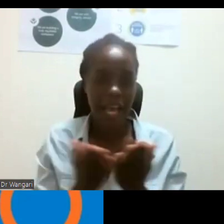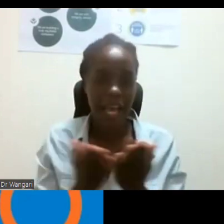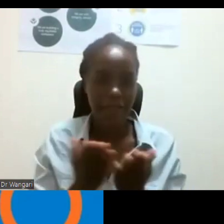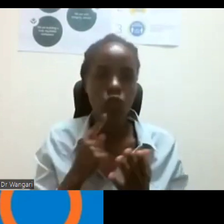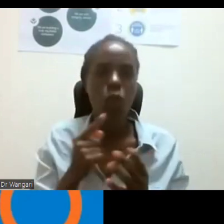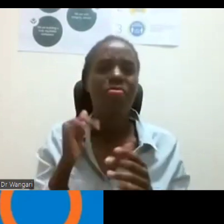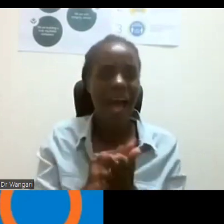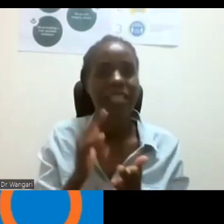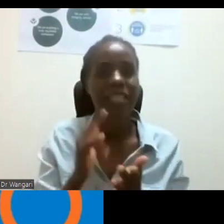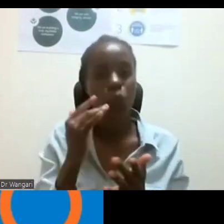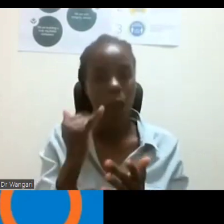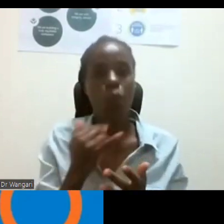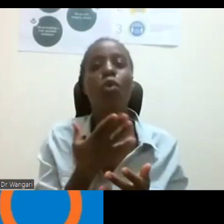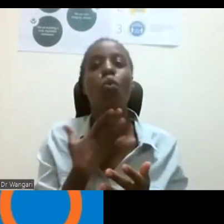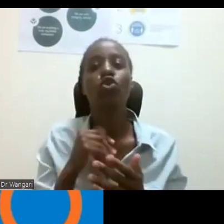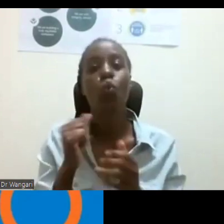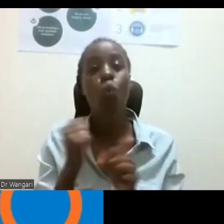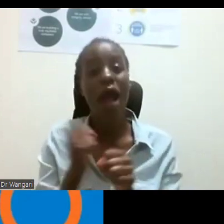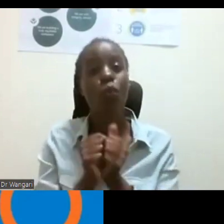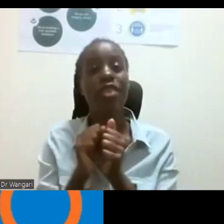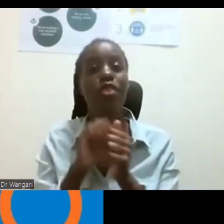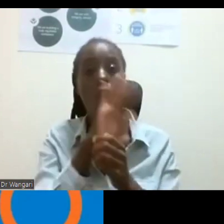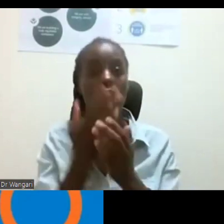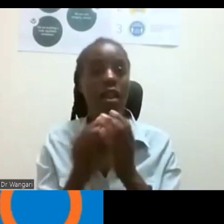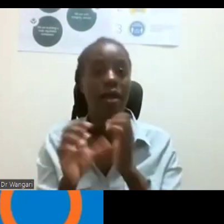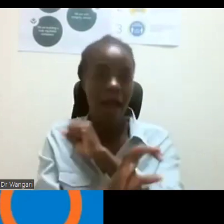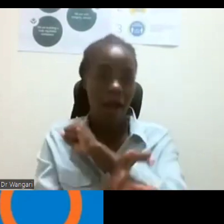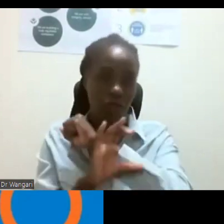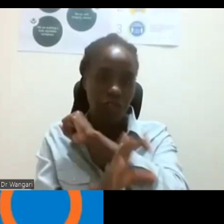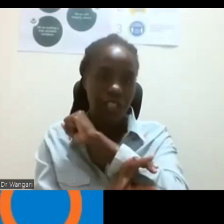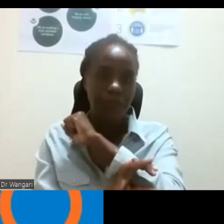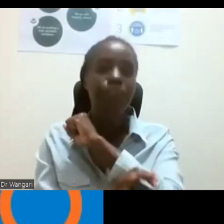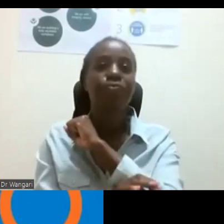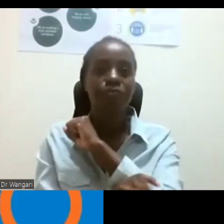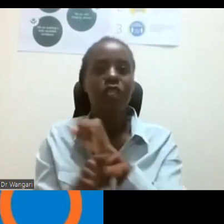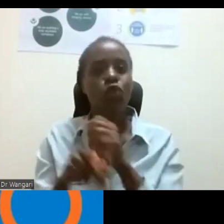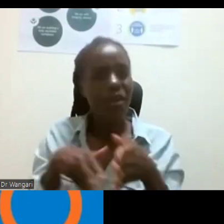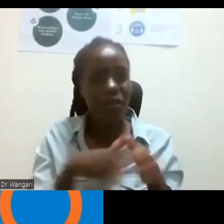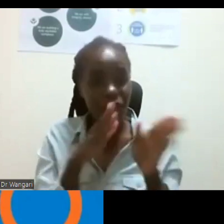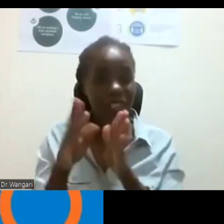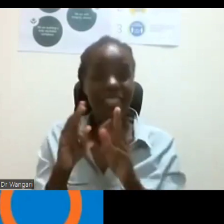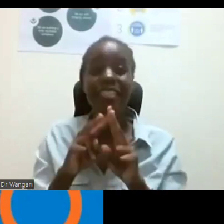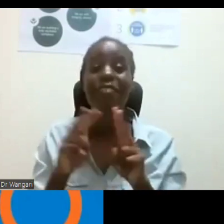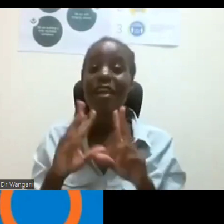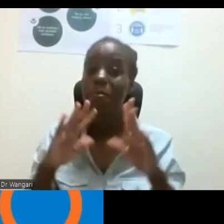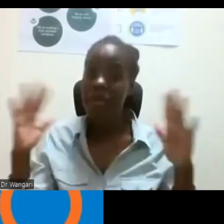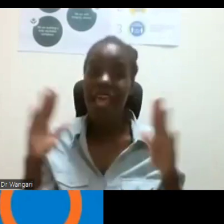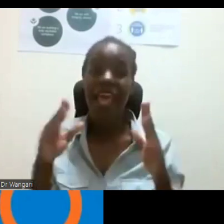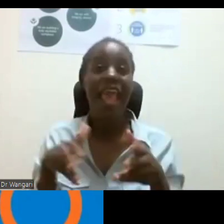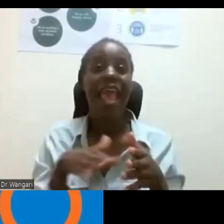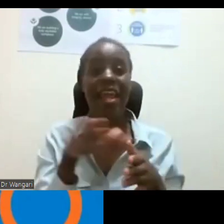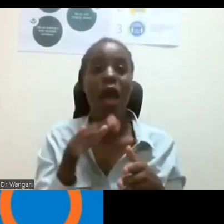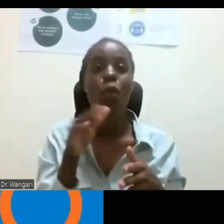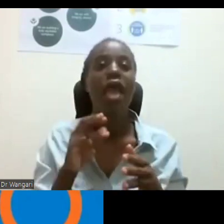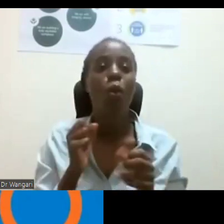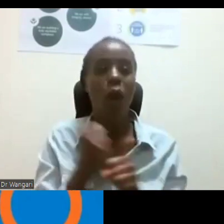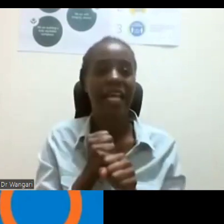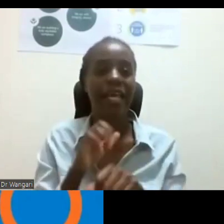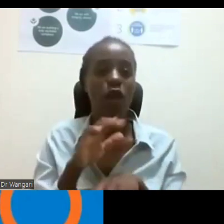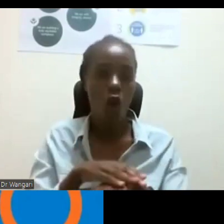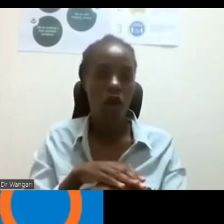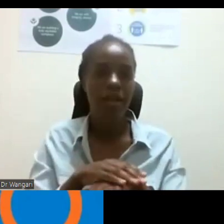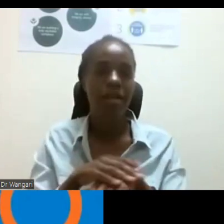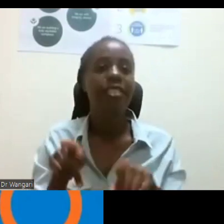with countries. So in terms of the resources, that's a big area we're working in. We also are supporting countries to implement